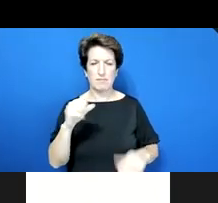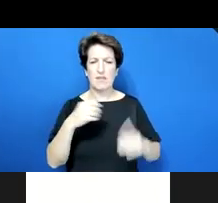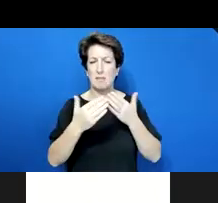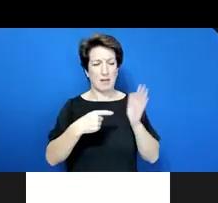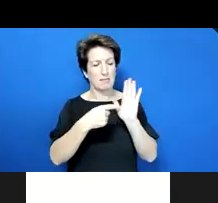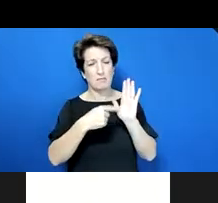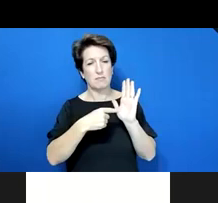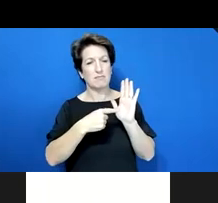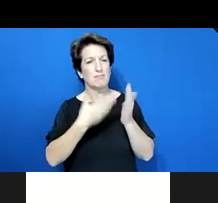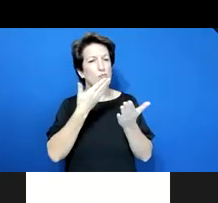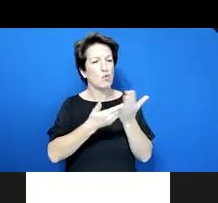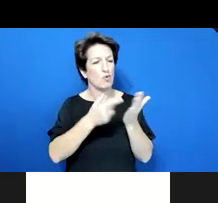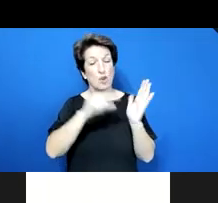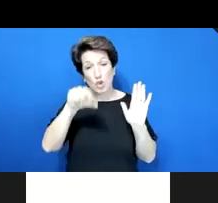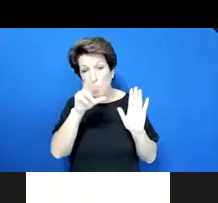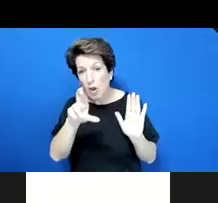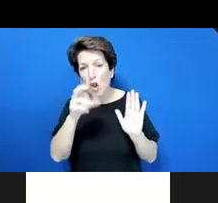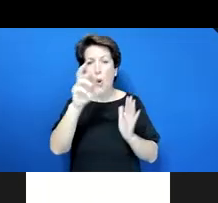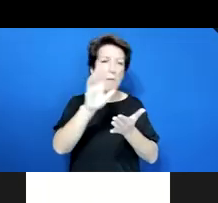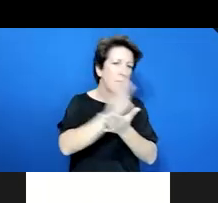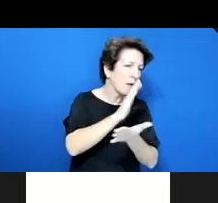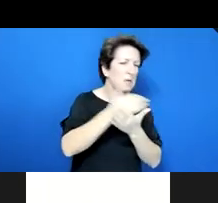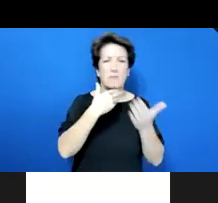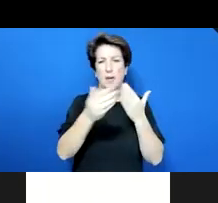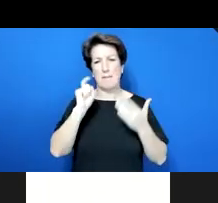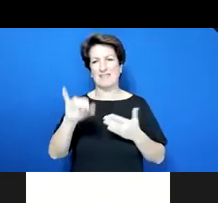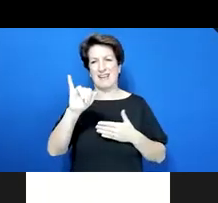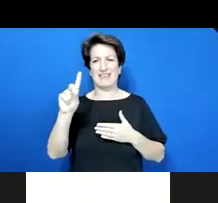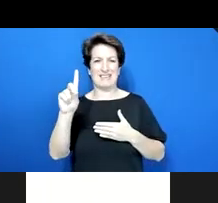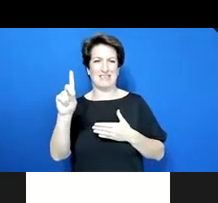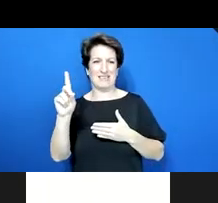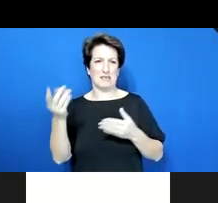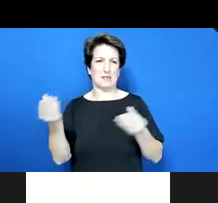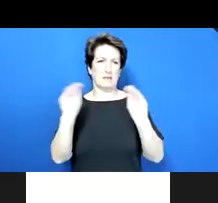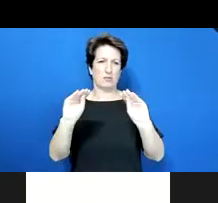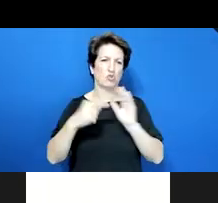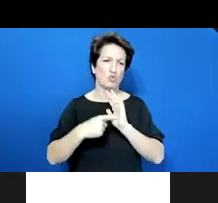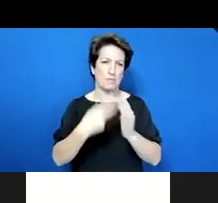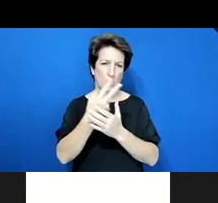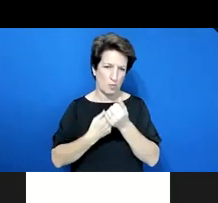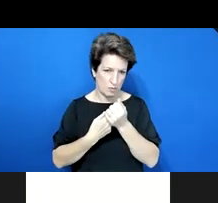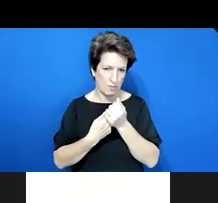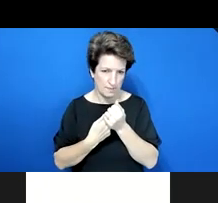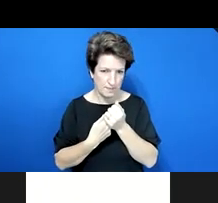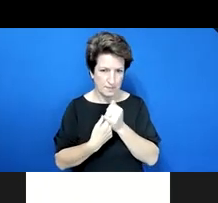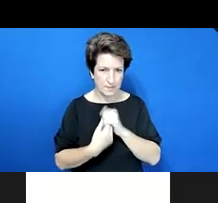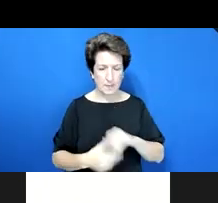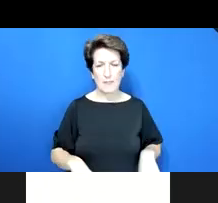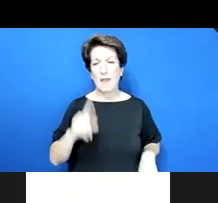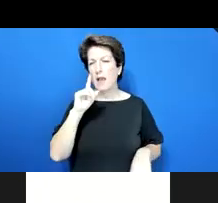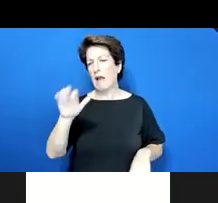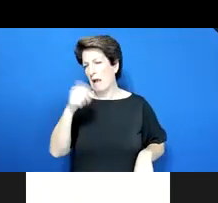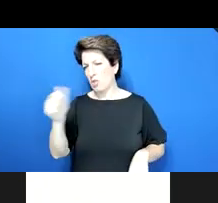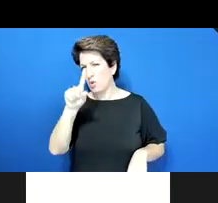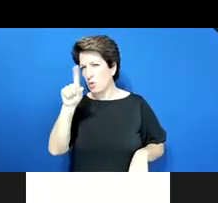ID. Thank you. I saw another question I'm still trying to find. In the meantime,